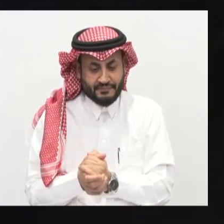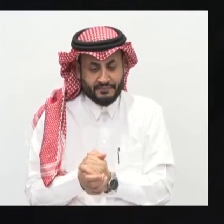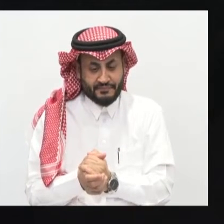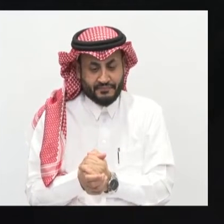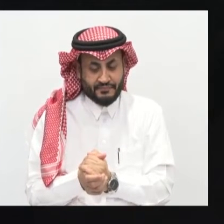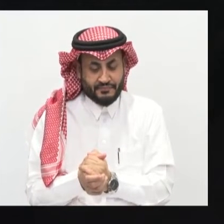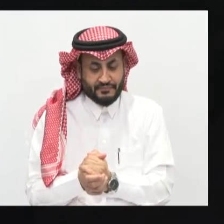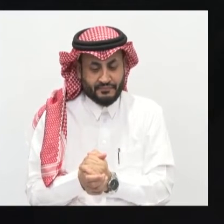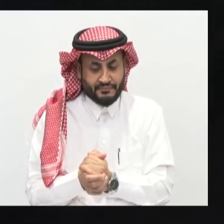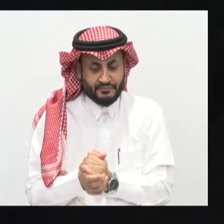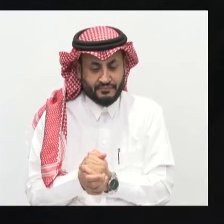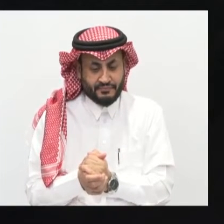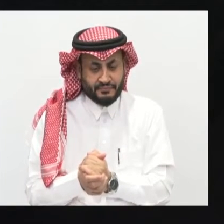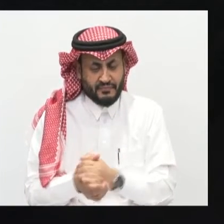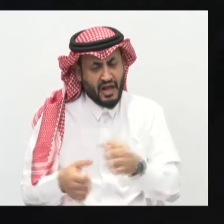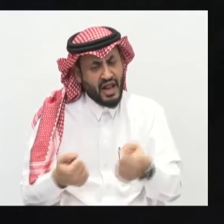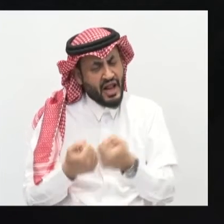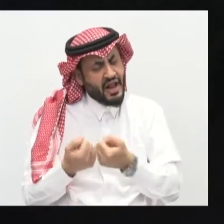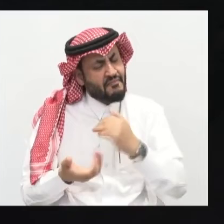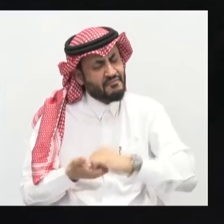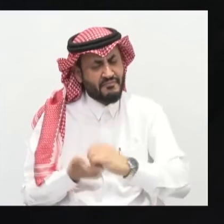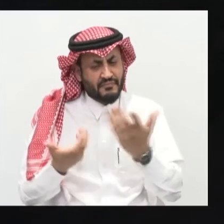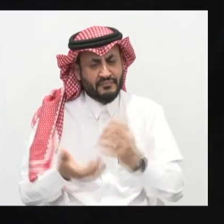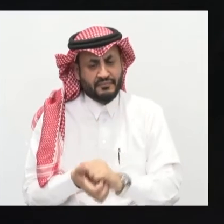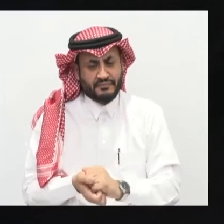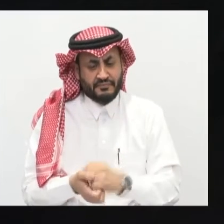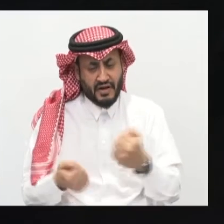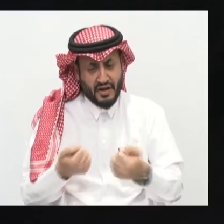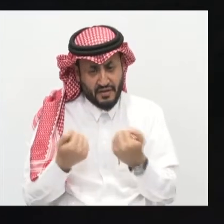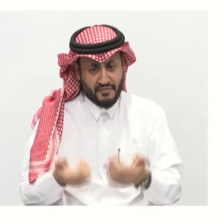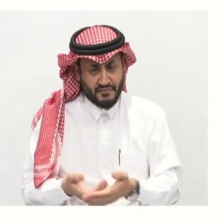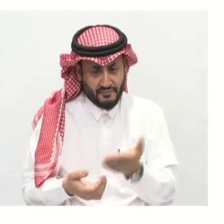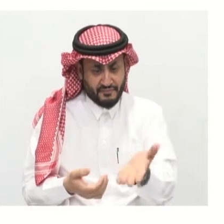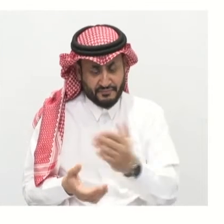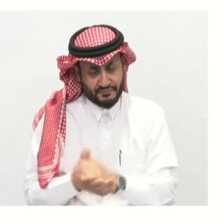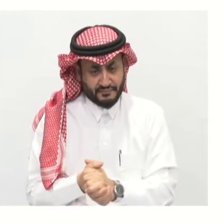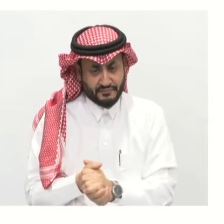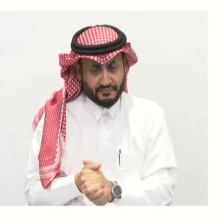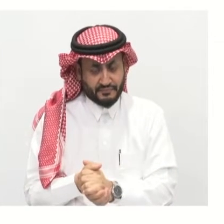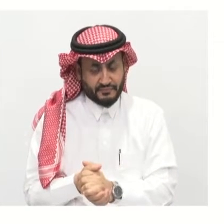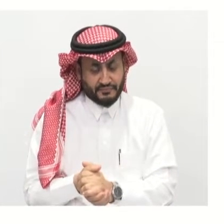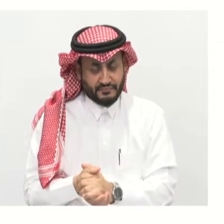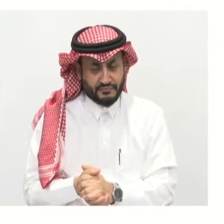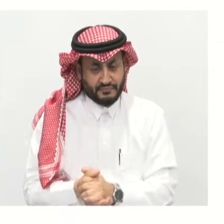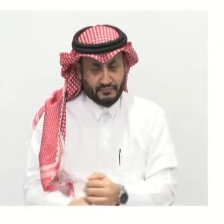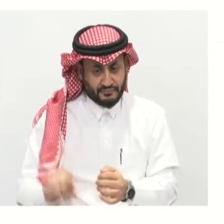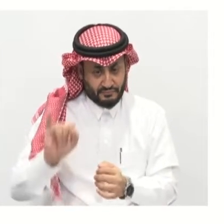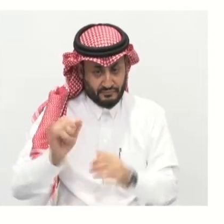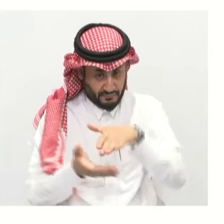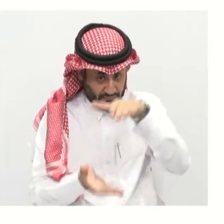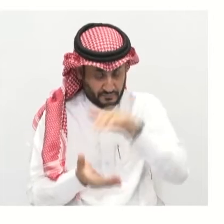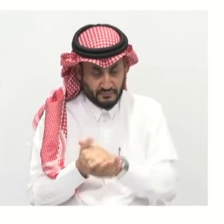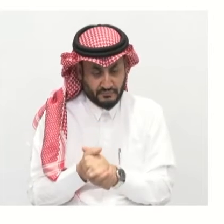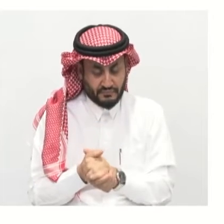I can play with my friend. It will make them feel better, right? Let's write this down. I can play